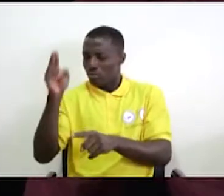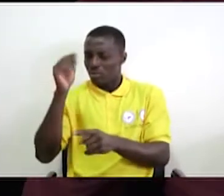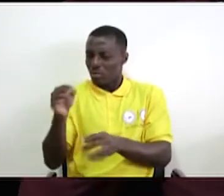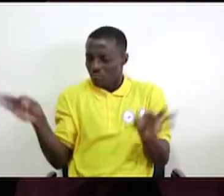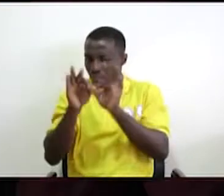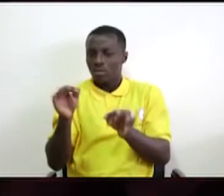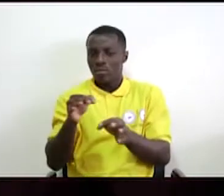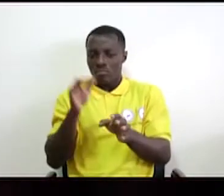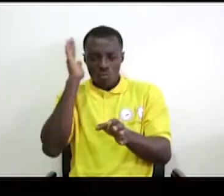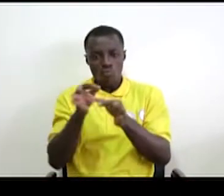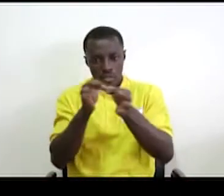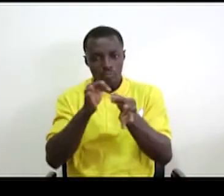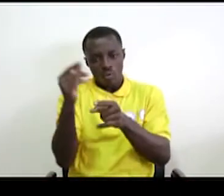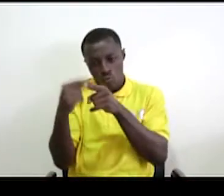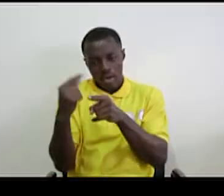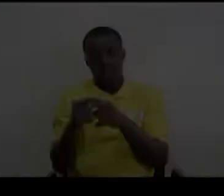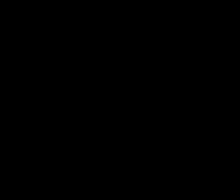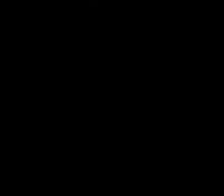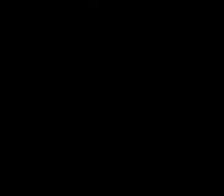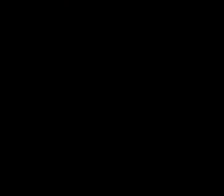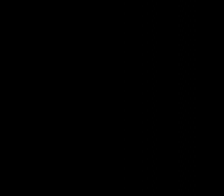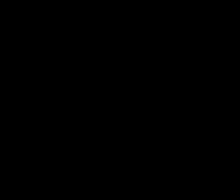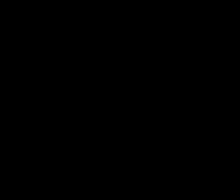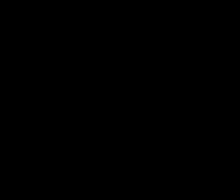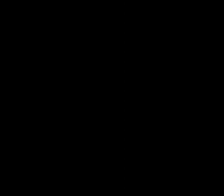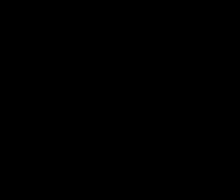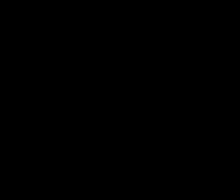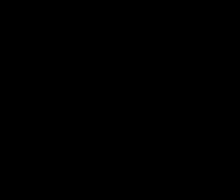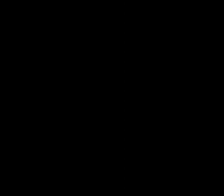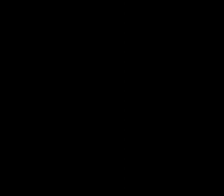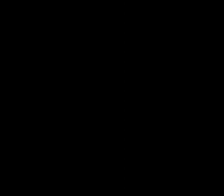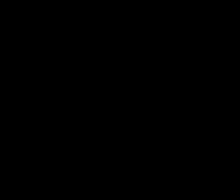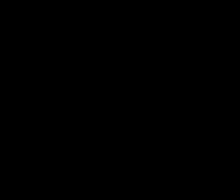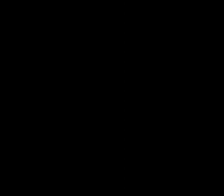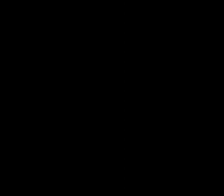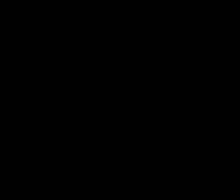Mama yanken kan chemudunsia any dunso. In the case of a will,